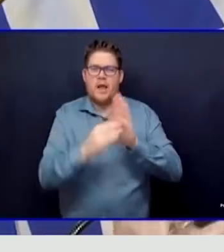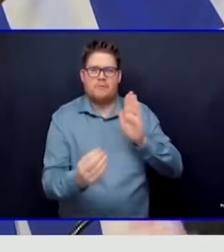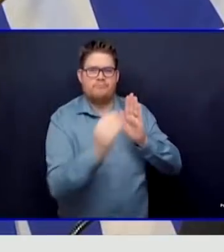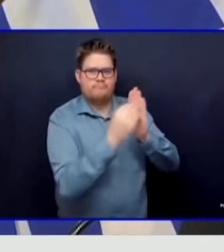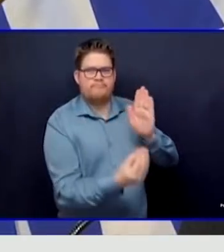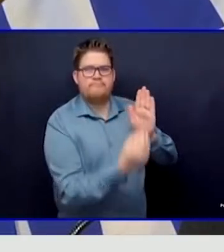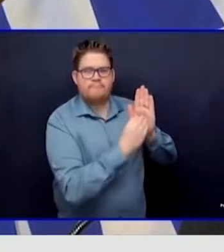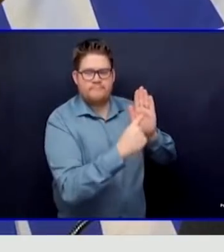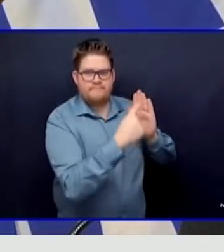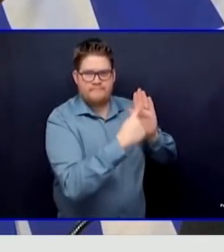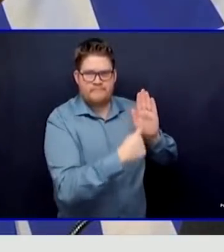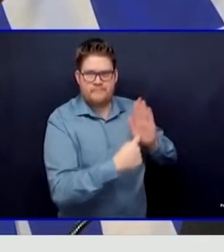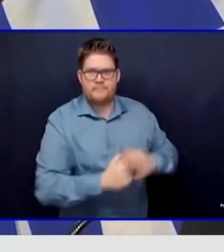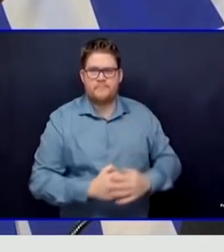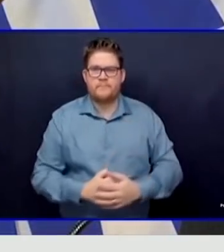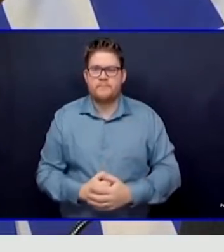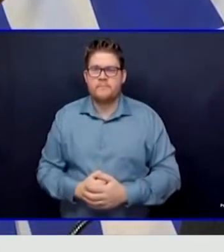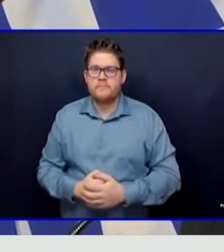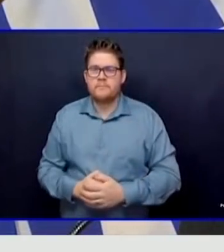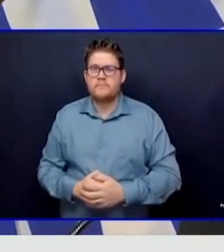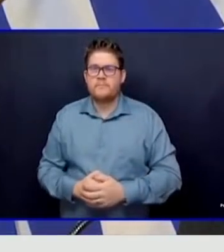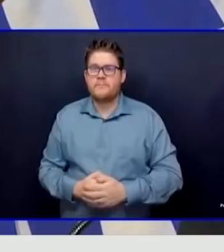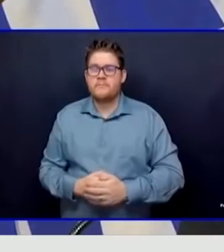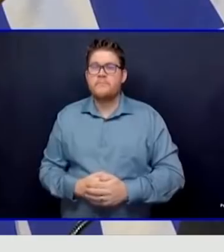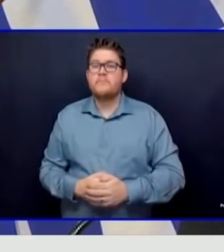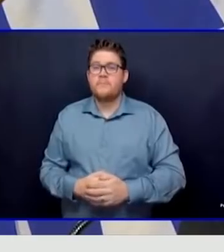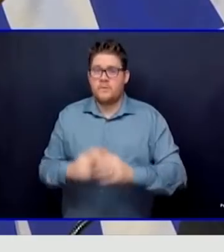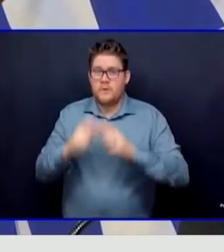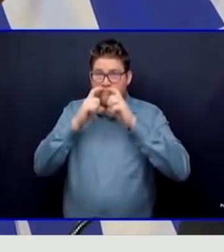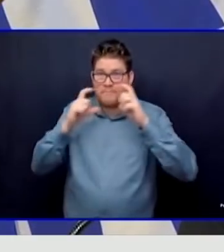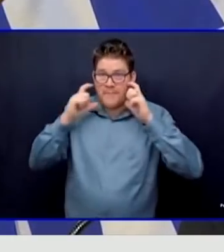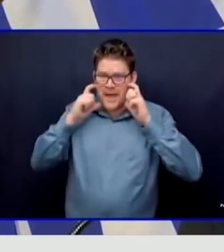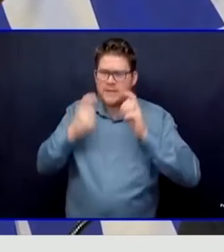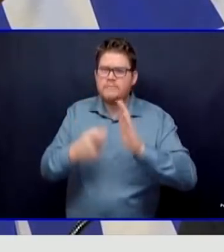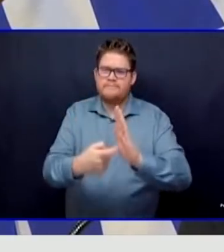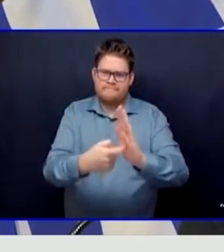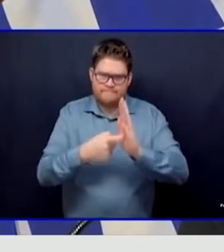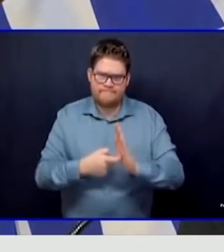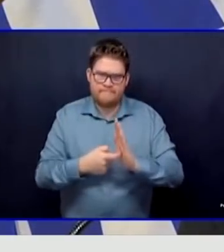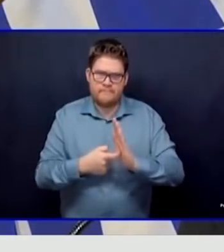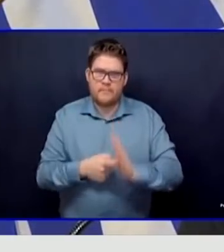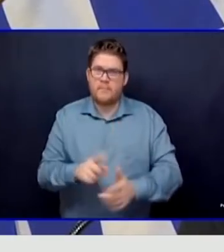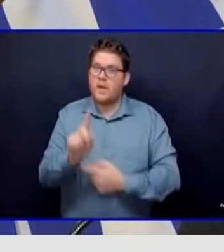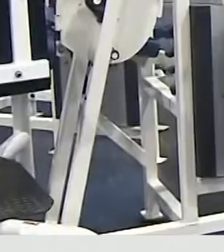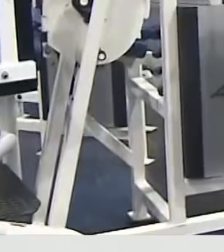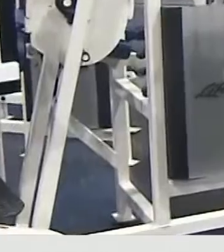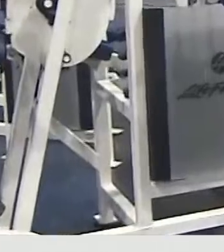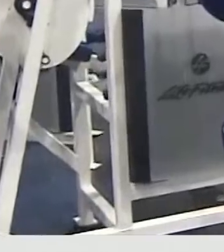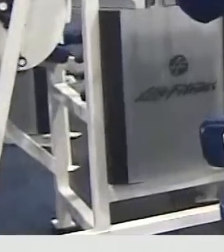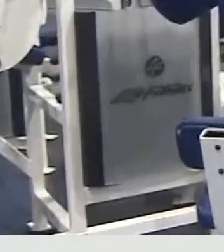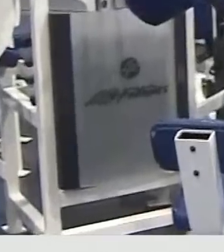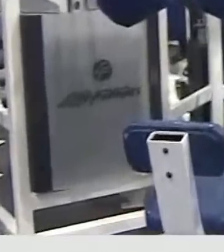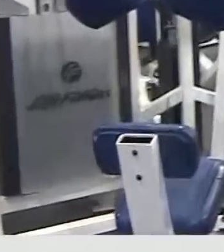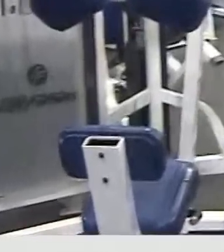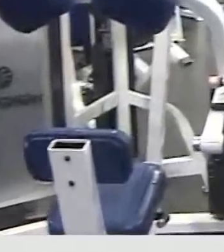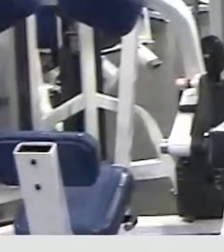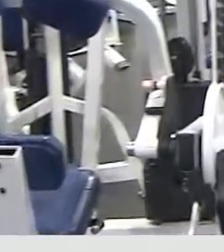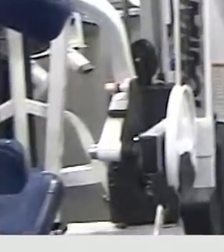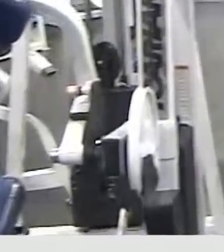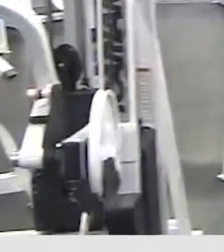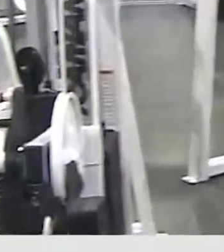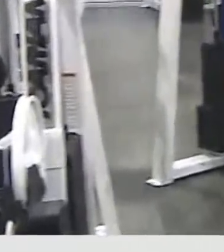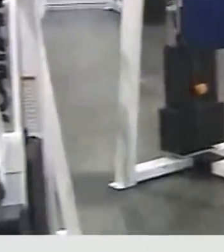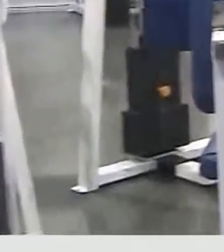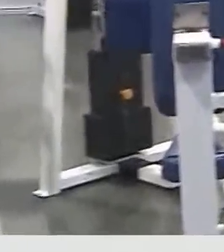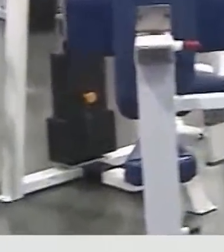cause challenges for some people. However, I will say it is absolutely encouraged. While gym owners are celebrating a return to